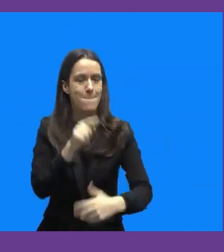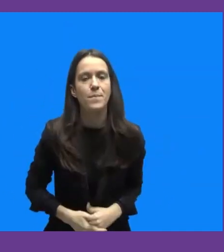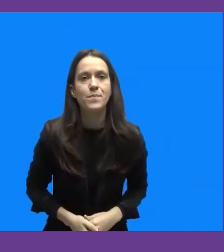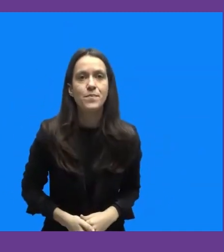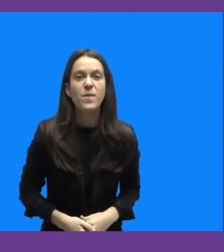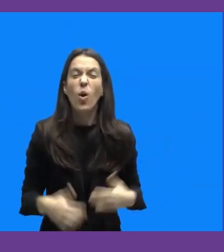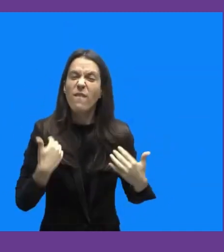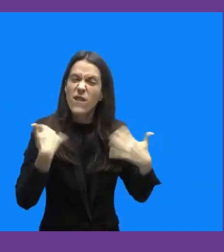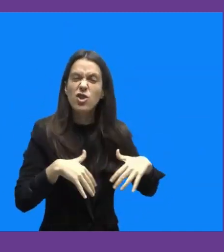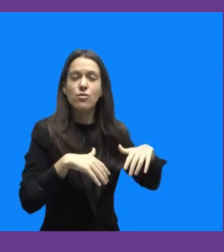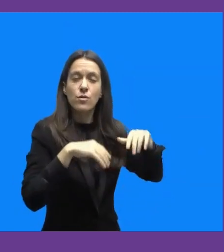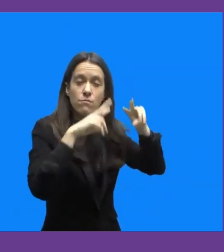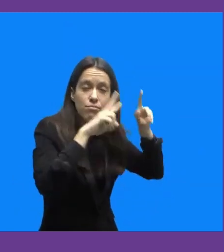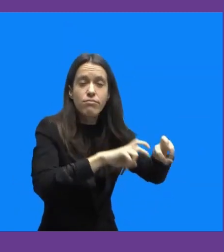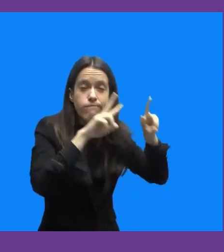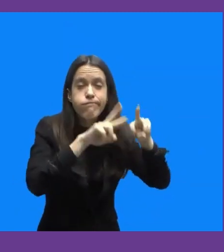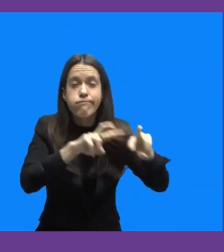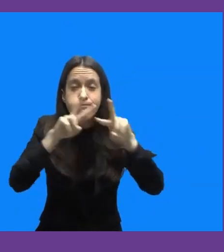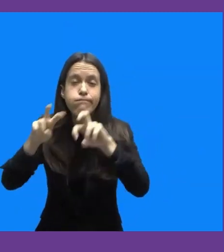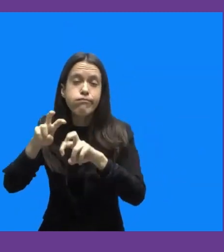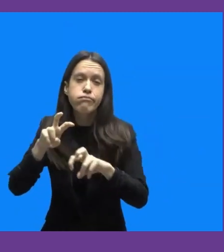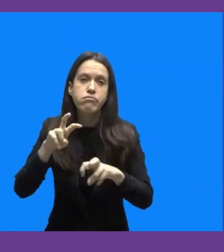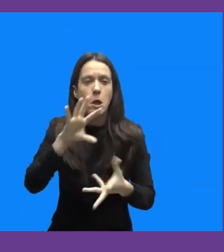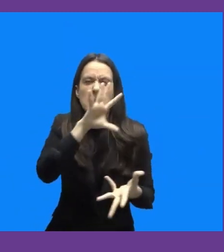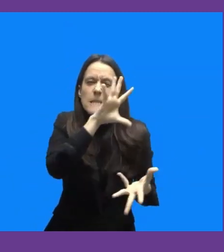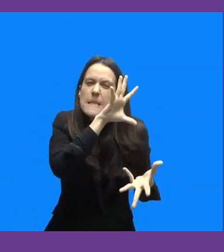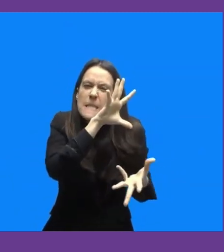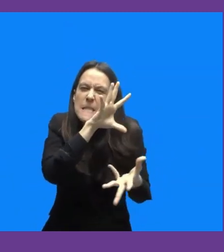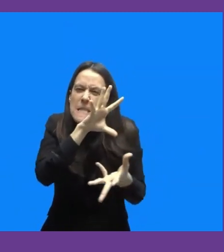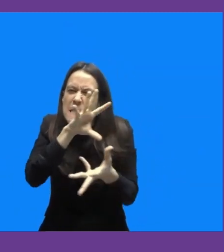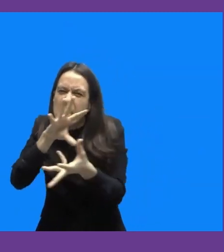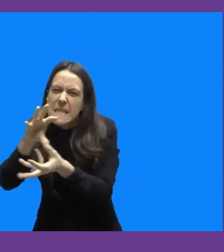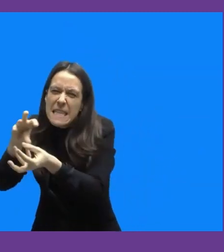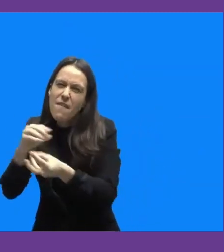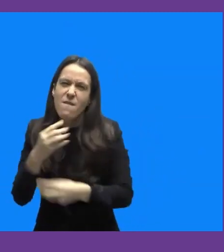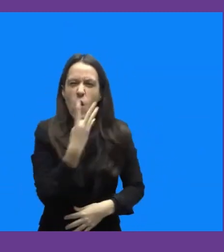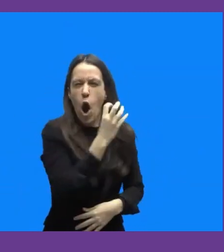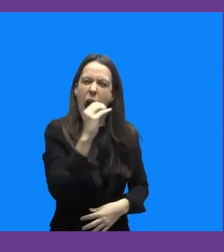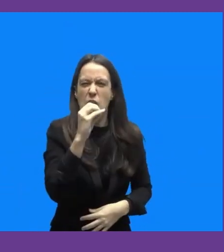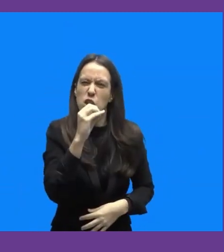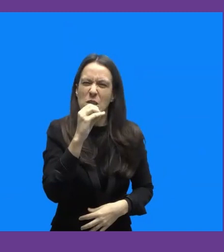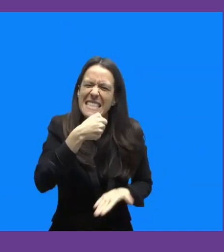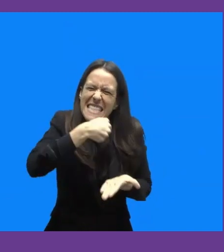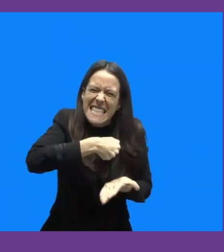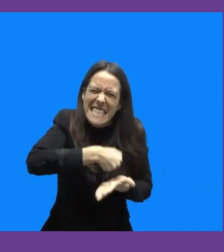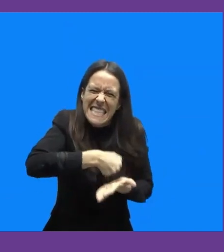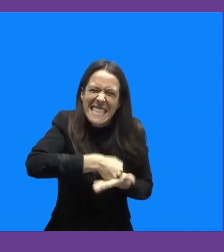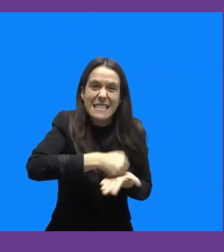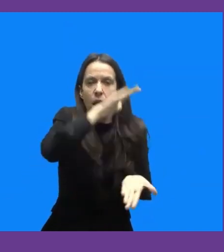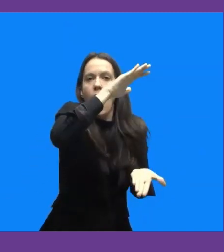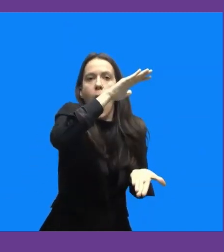that. We reached this finally. We then got it from 400